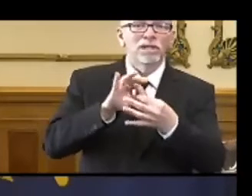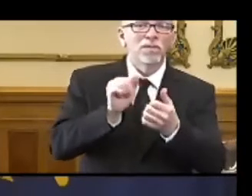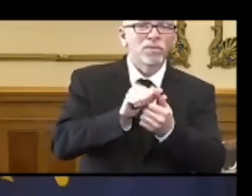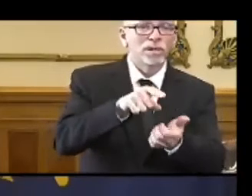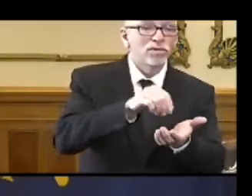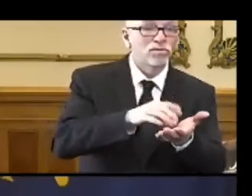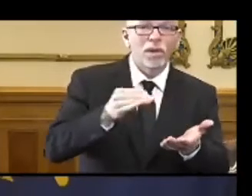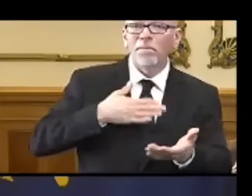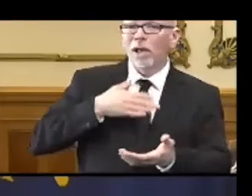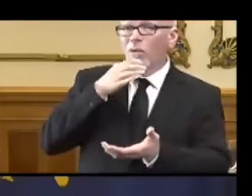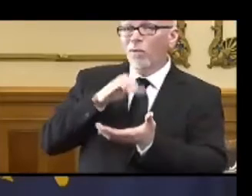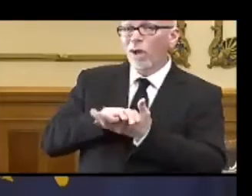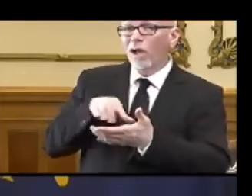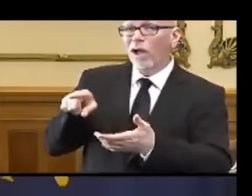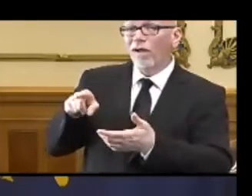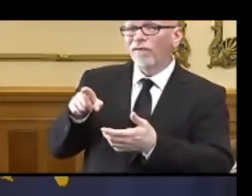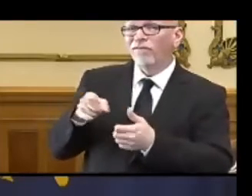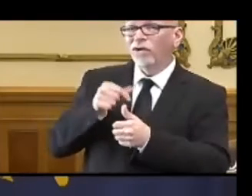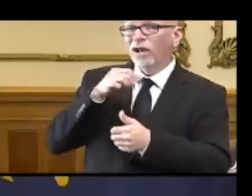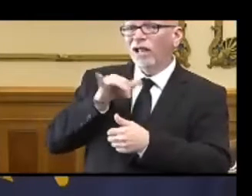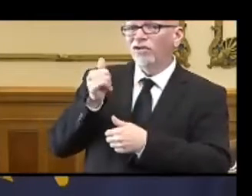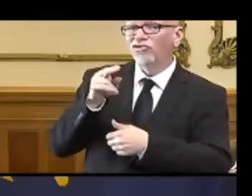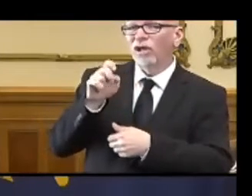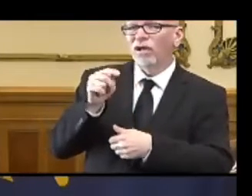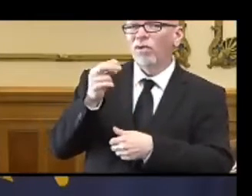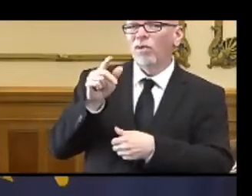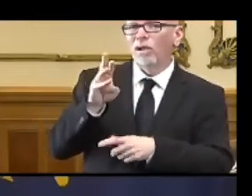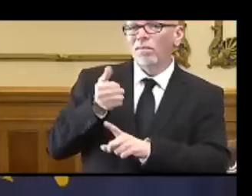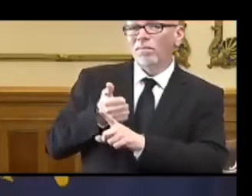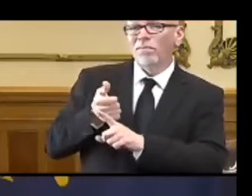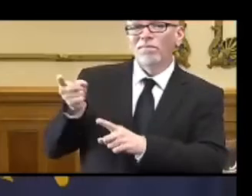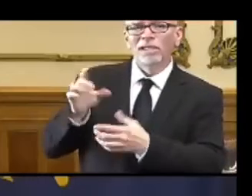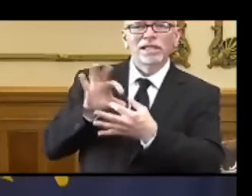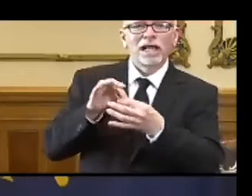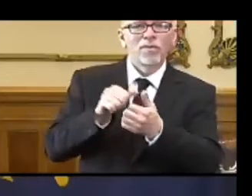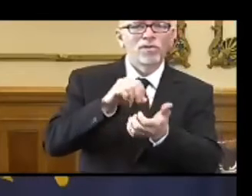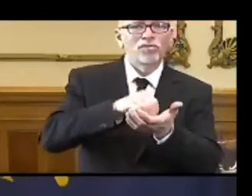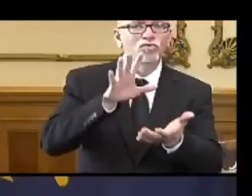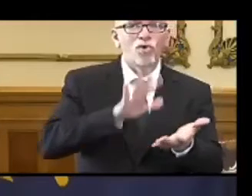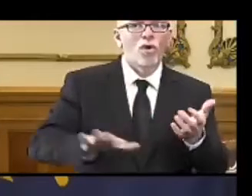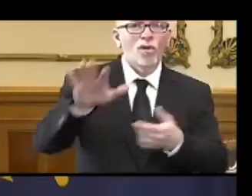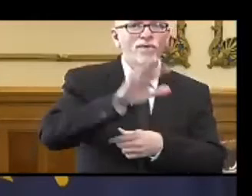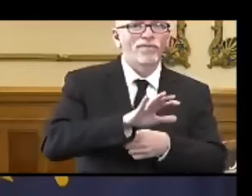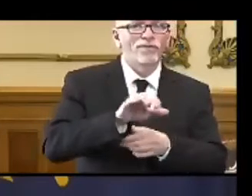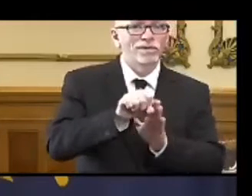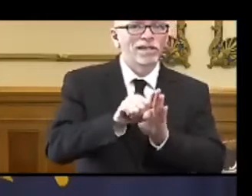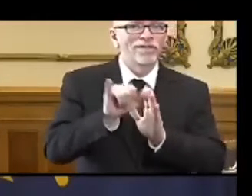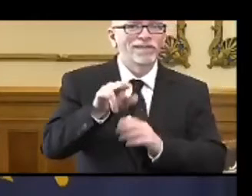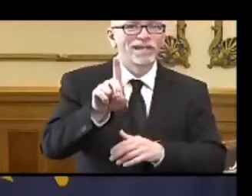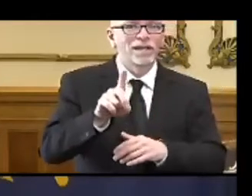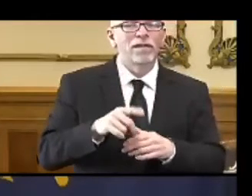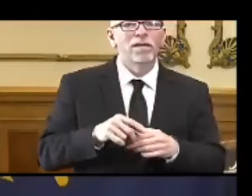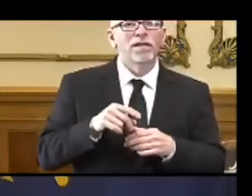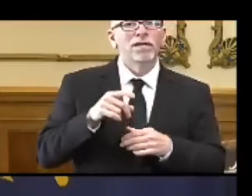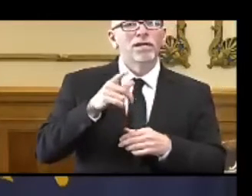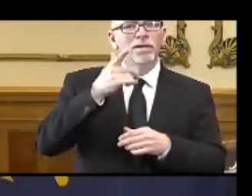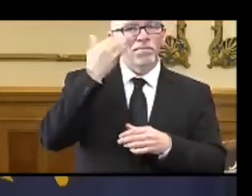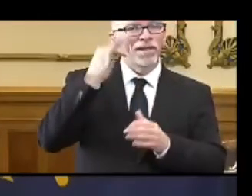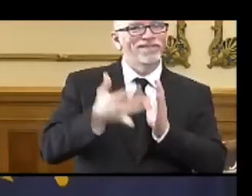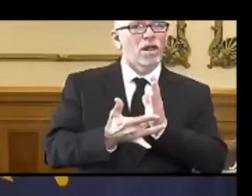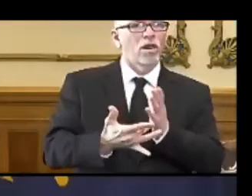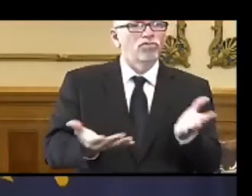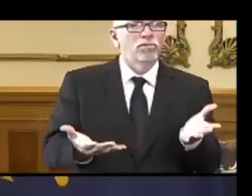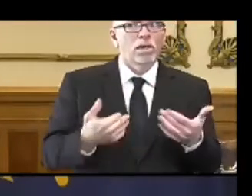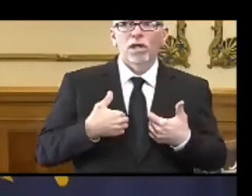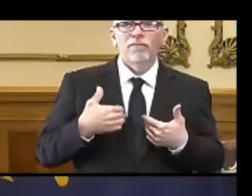my wife, First Lady Janet Holcomb, is connecting with students all over the state of Indiana because of technology,